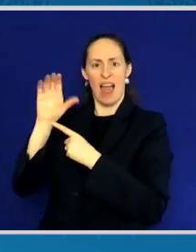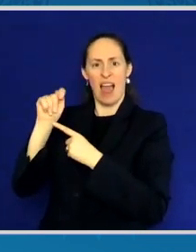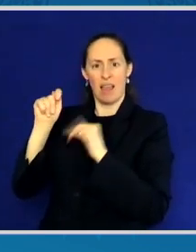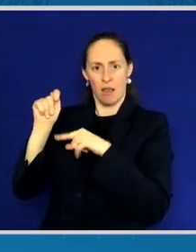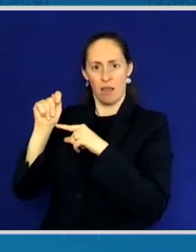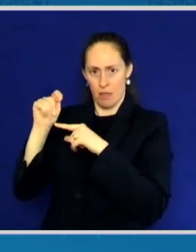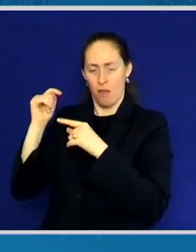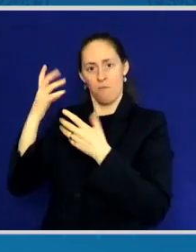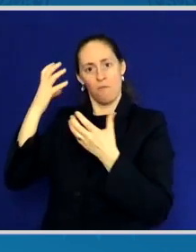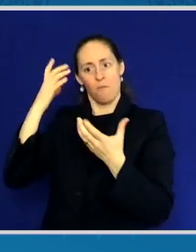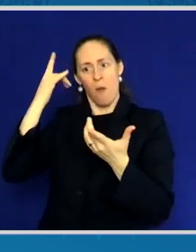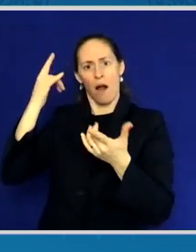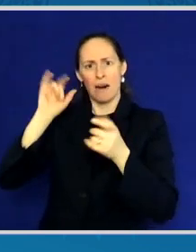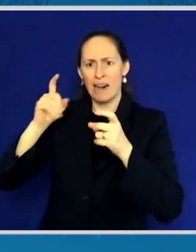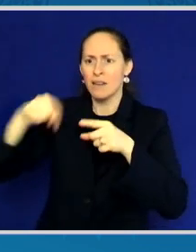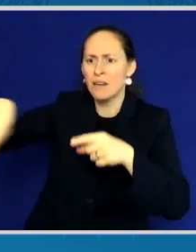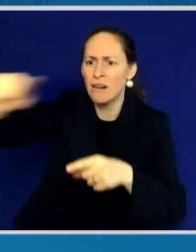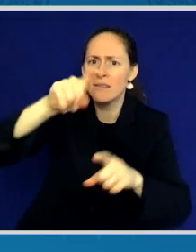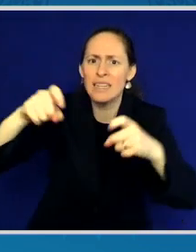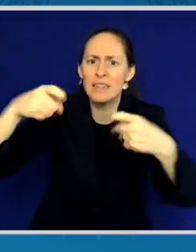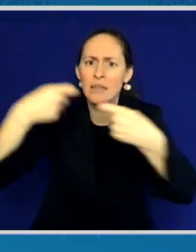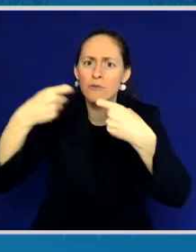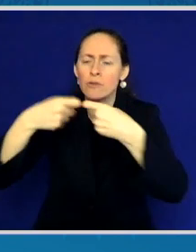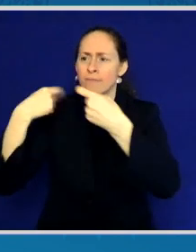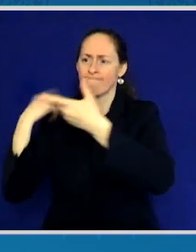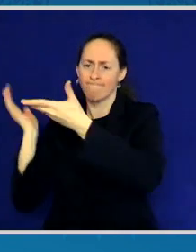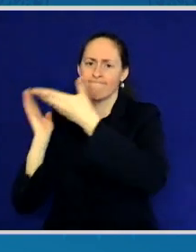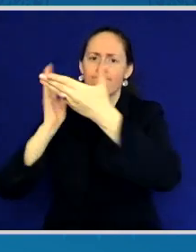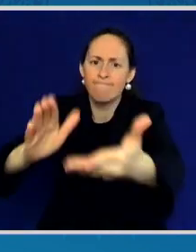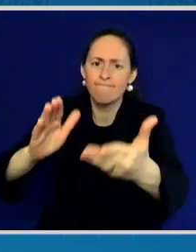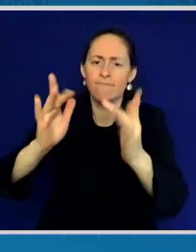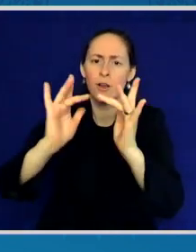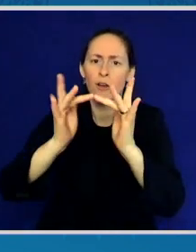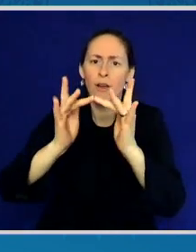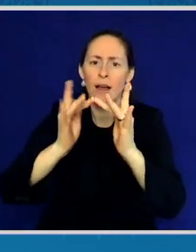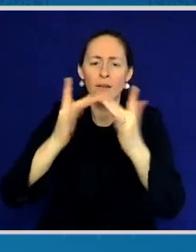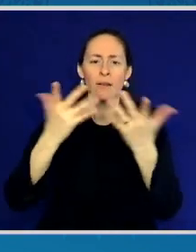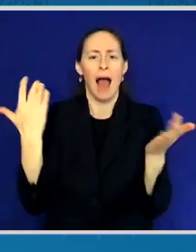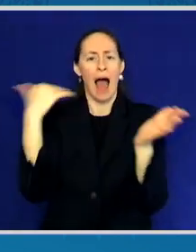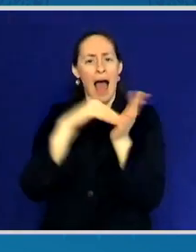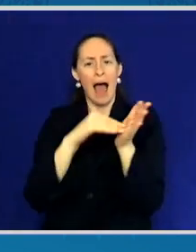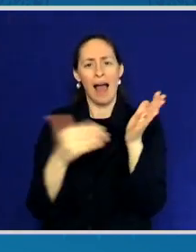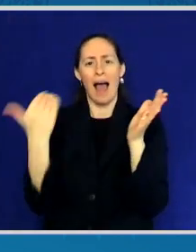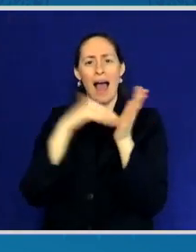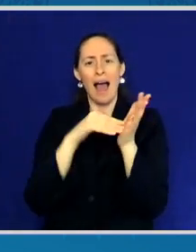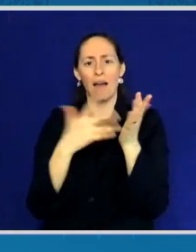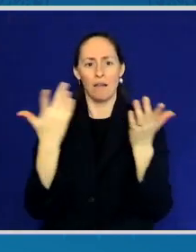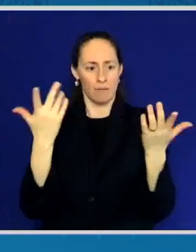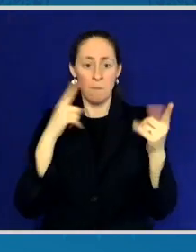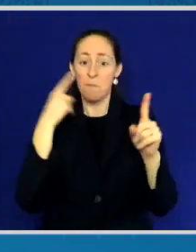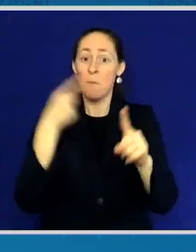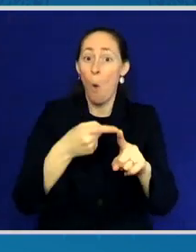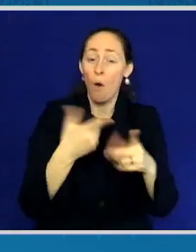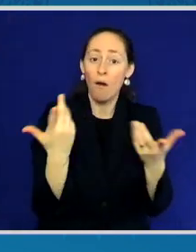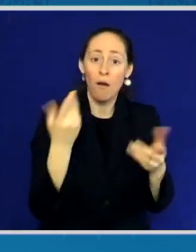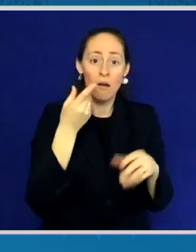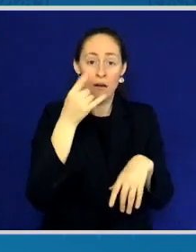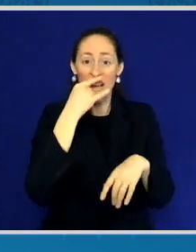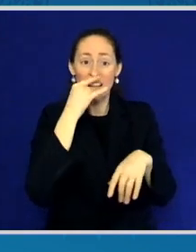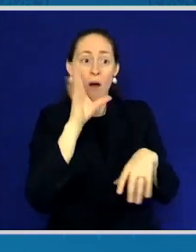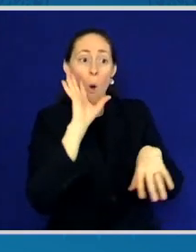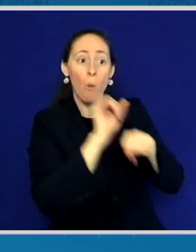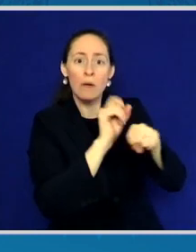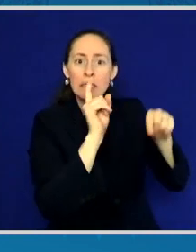broadband to everybody, because it's the same point. Kids can't do their homework without access to the internet. You know, some of us